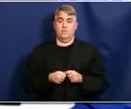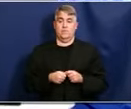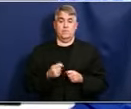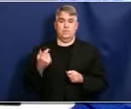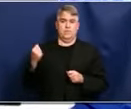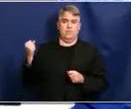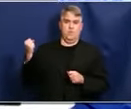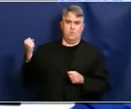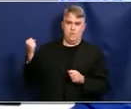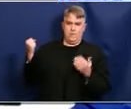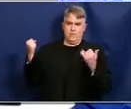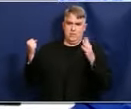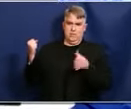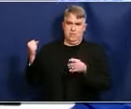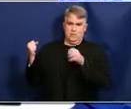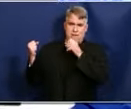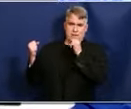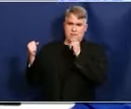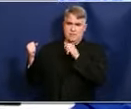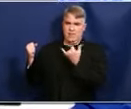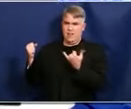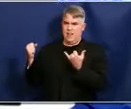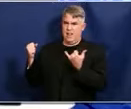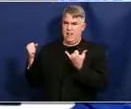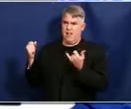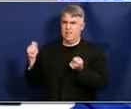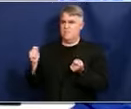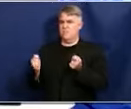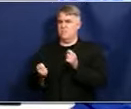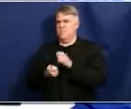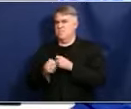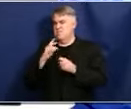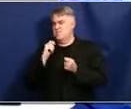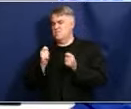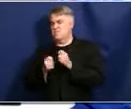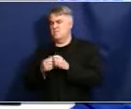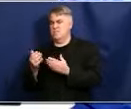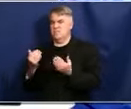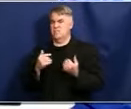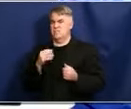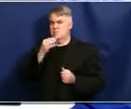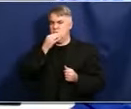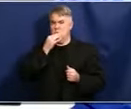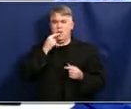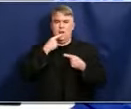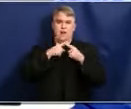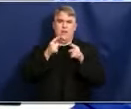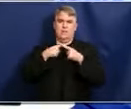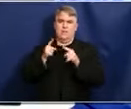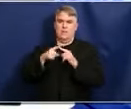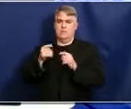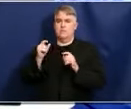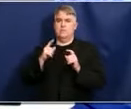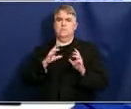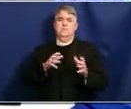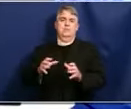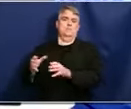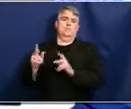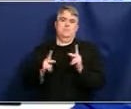on ages. But we will soon be announcing what the additional categories are.